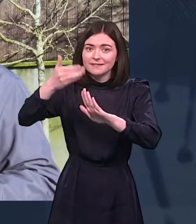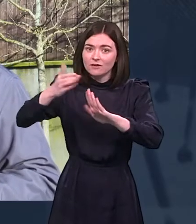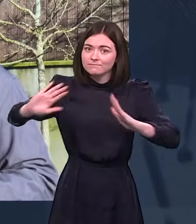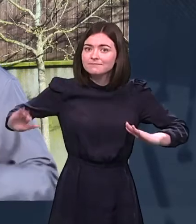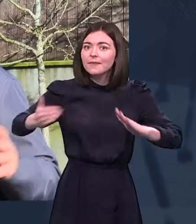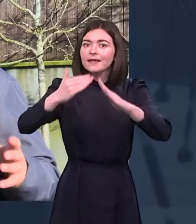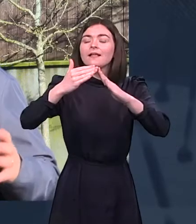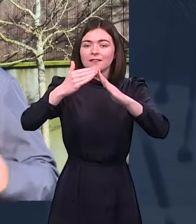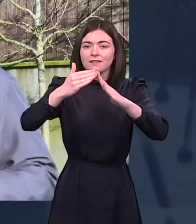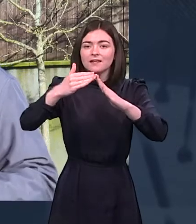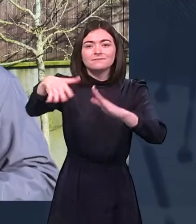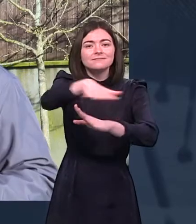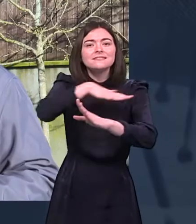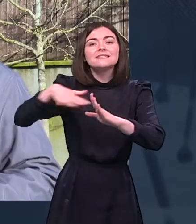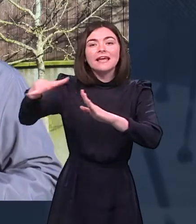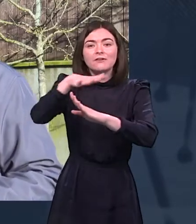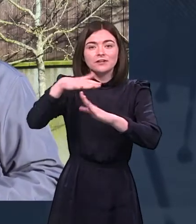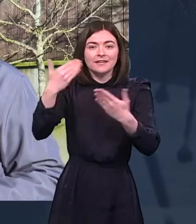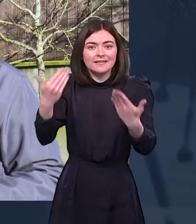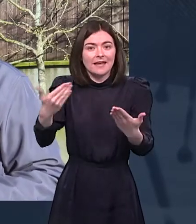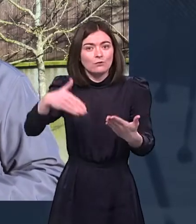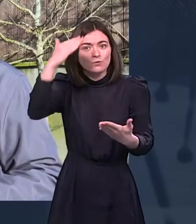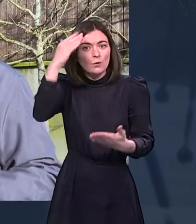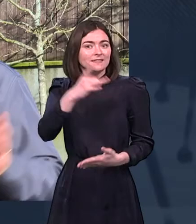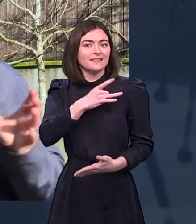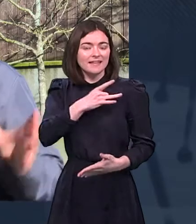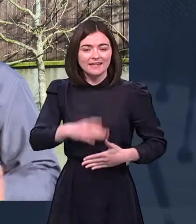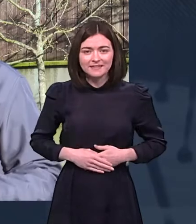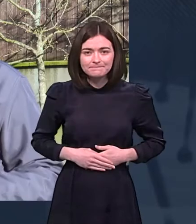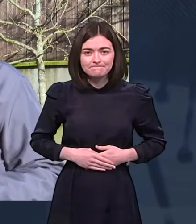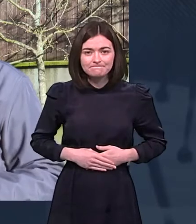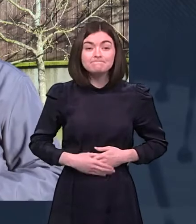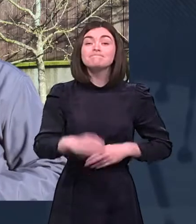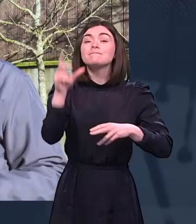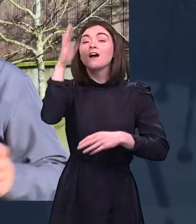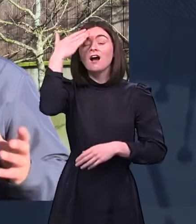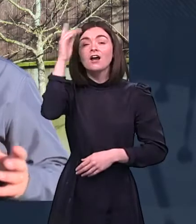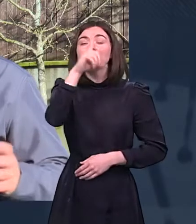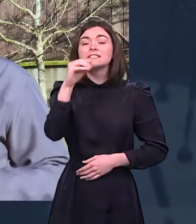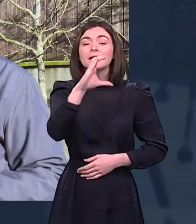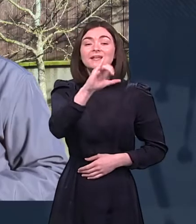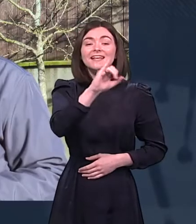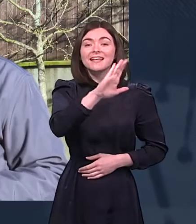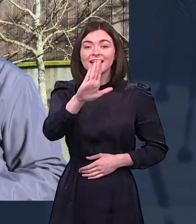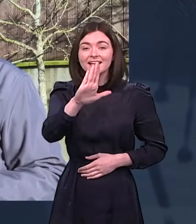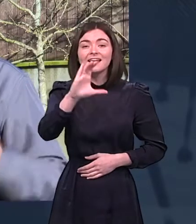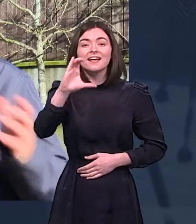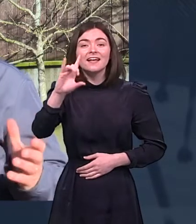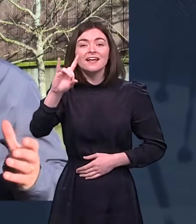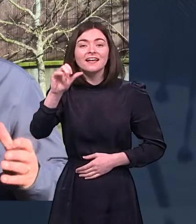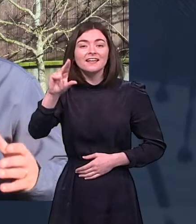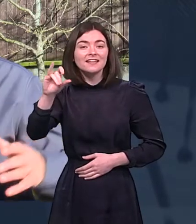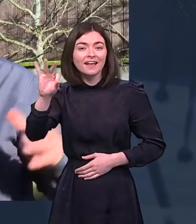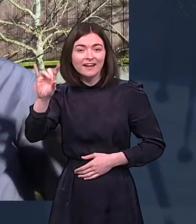rise that the area known as Kilkenny was formed. Kilkeannig, the name of our city in Irish.